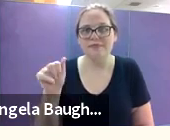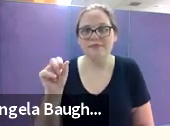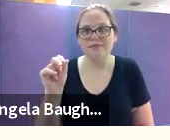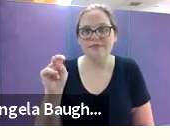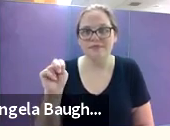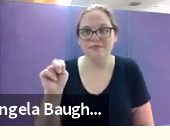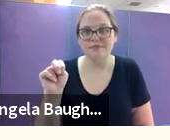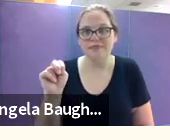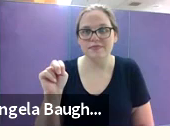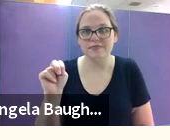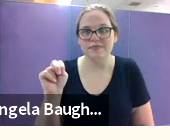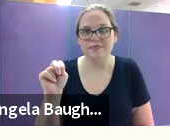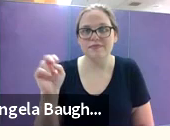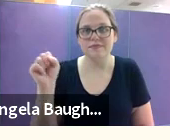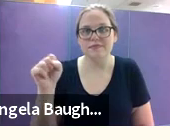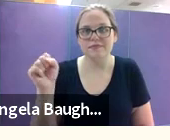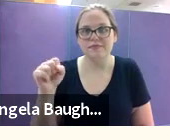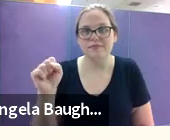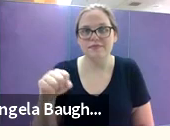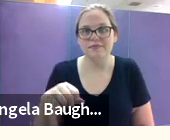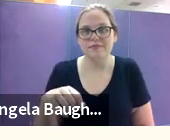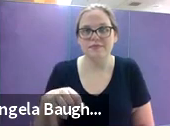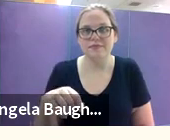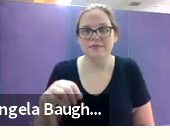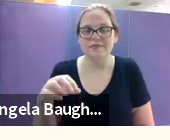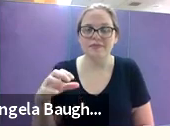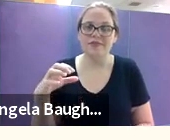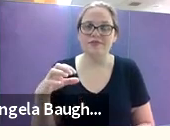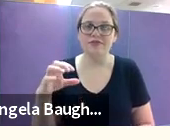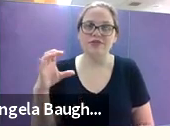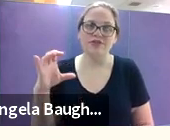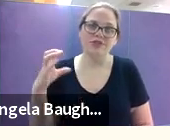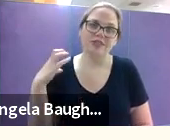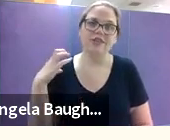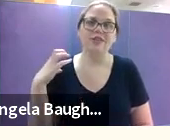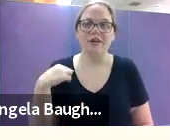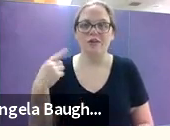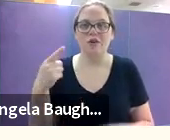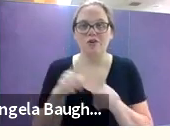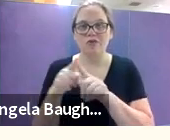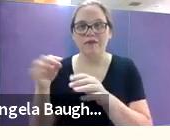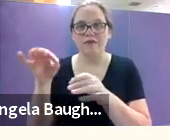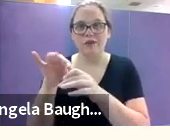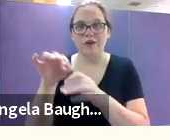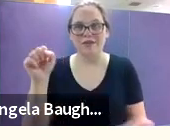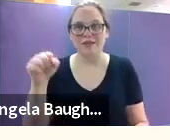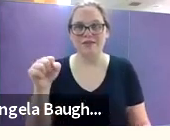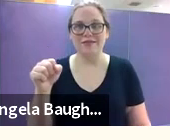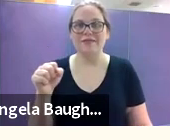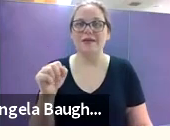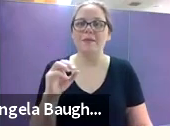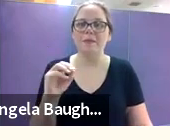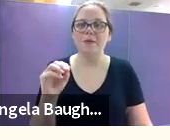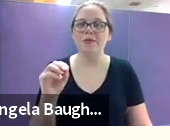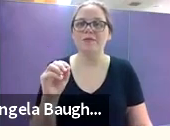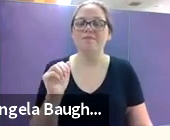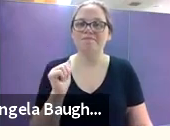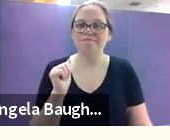Harper, Yay. and as chair, I also vote yay. The motion has passed. Donna, you have your